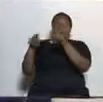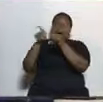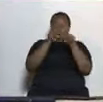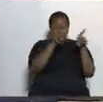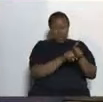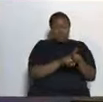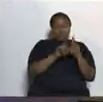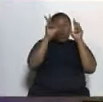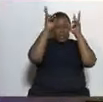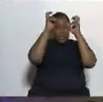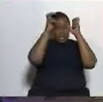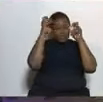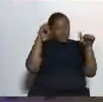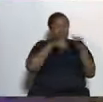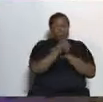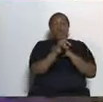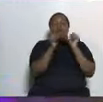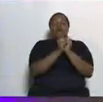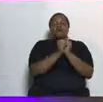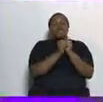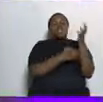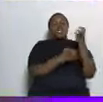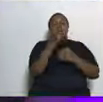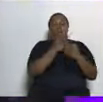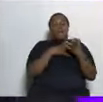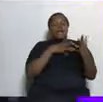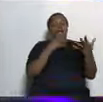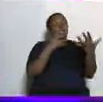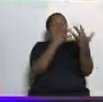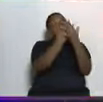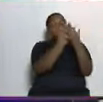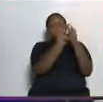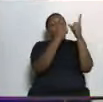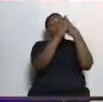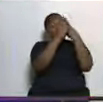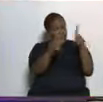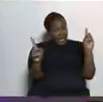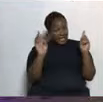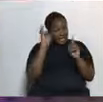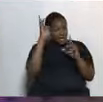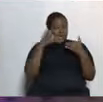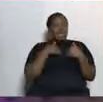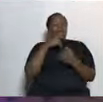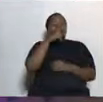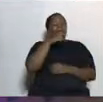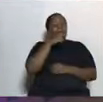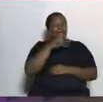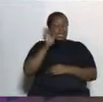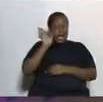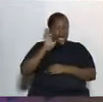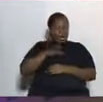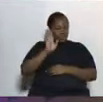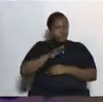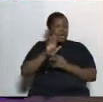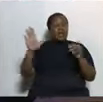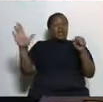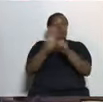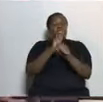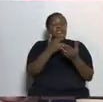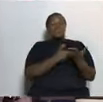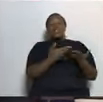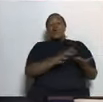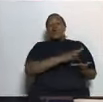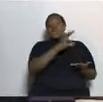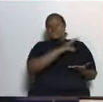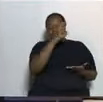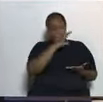to use force with an economic boycott, with imprisonment, but there will be men and women filled with the Holy